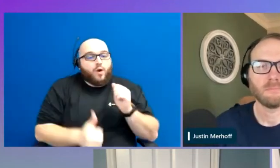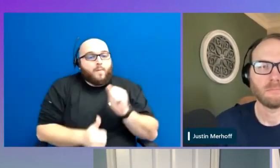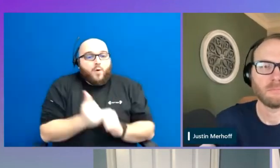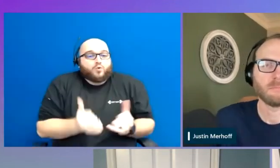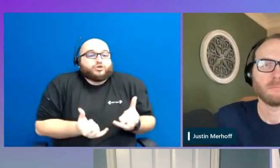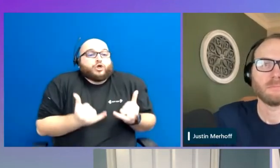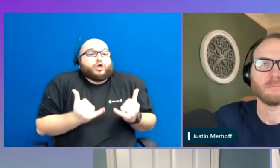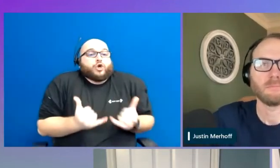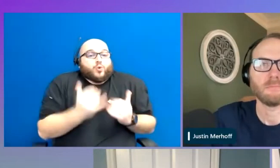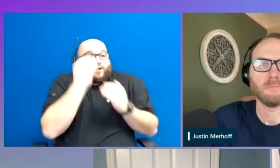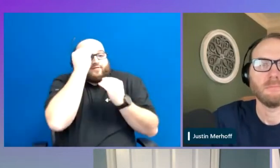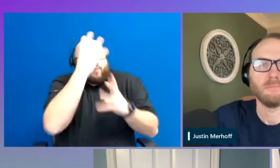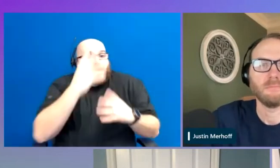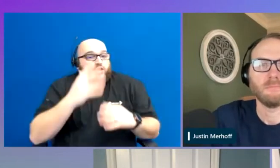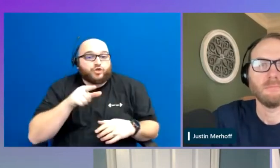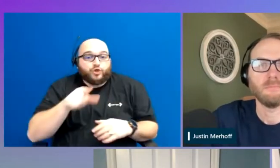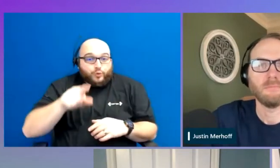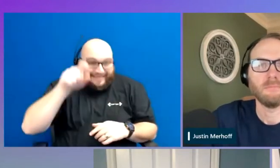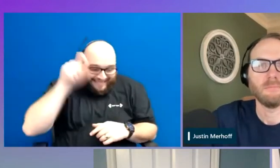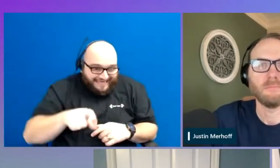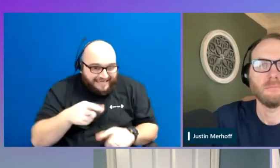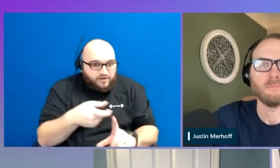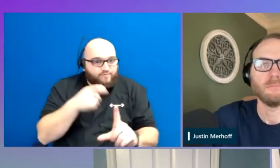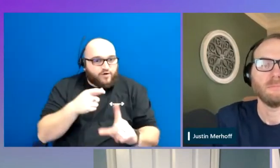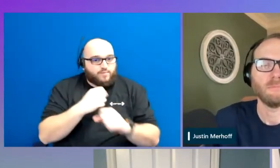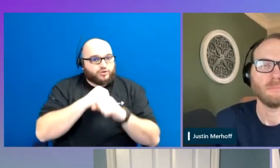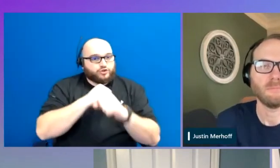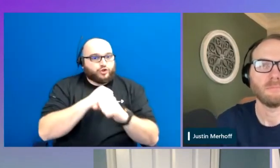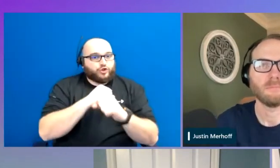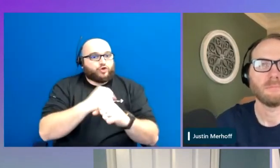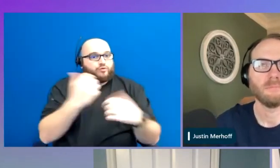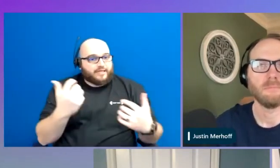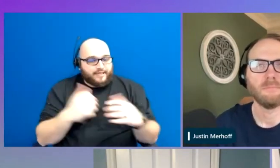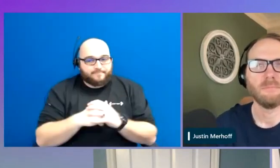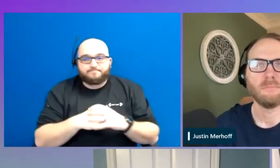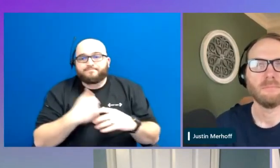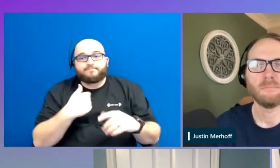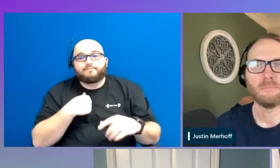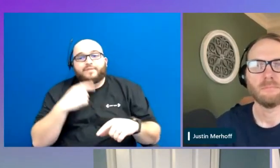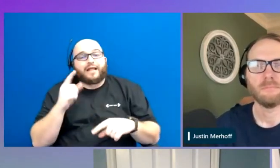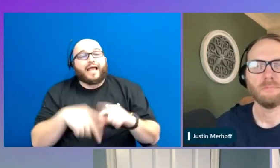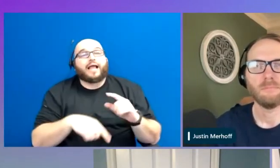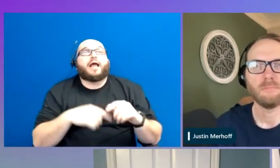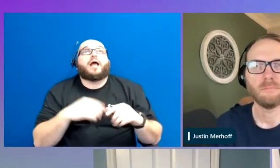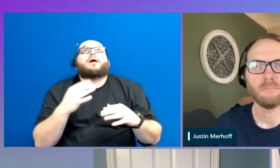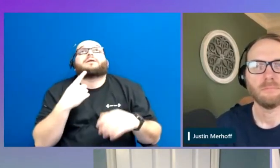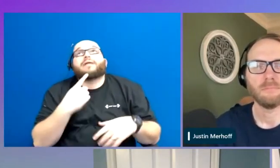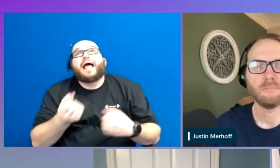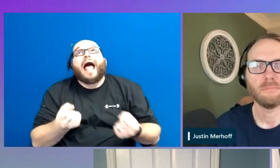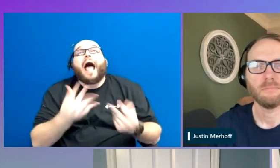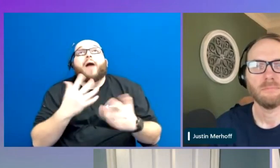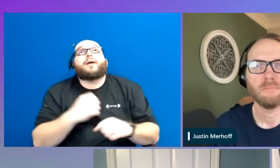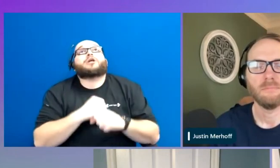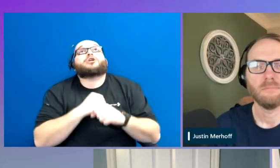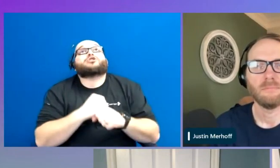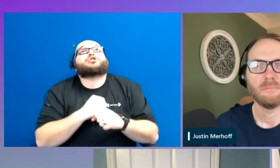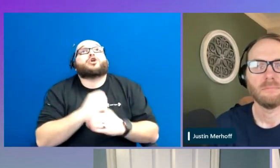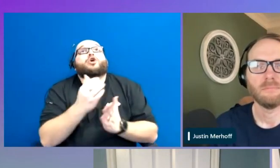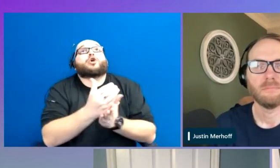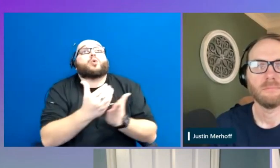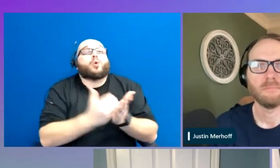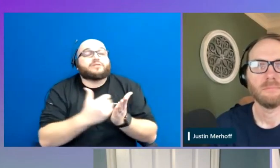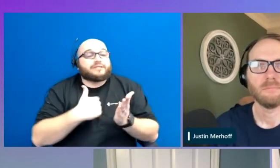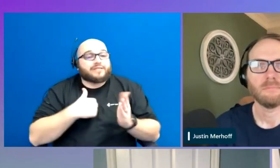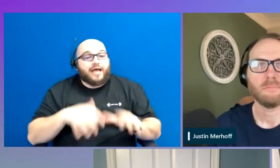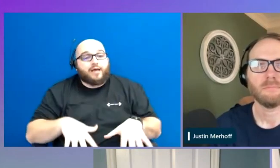and knowledge you need on security from a user perspective. I can't tell you how many security courses I would take where they